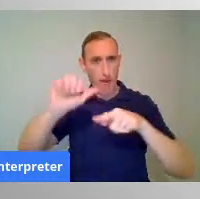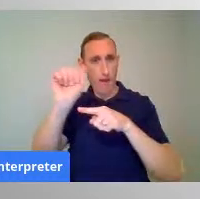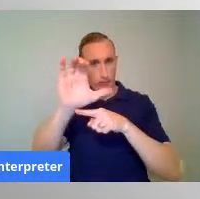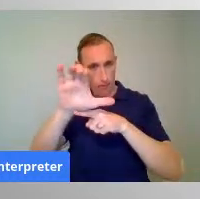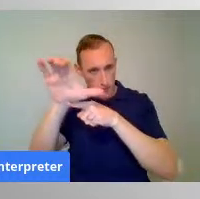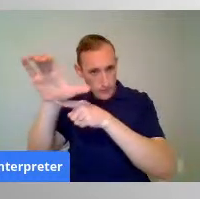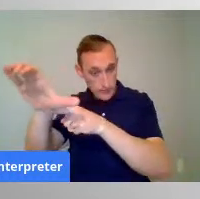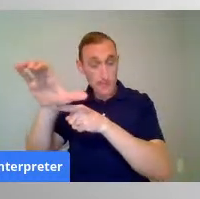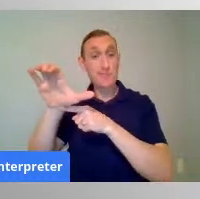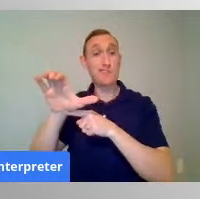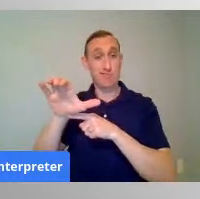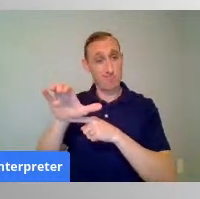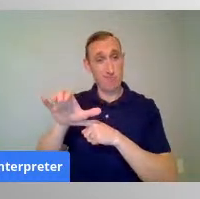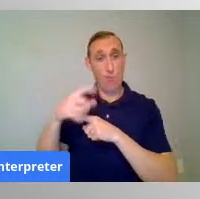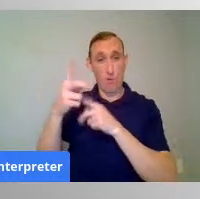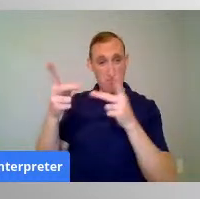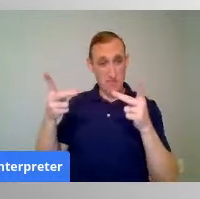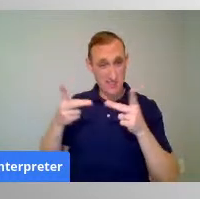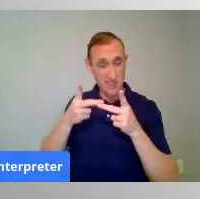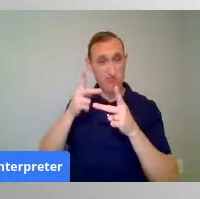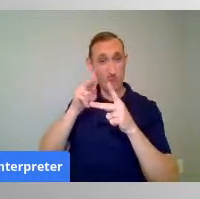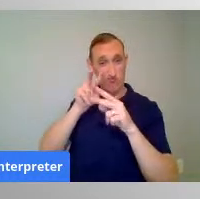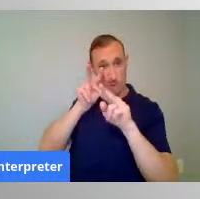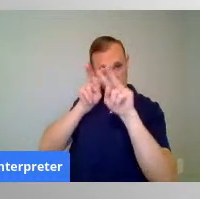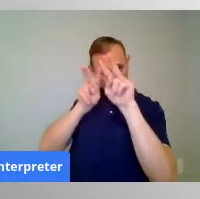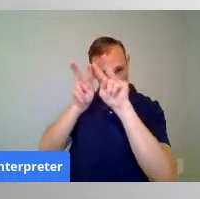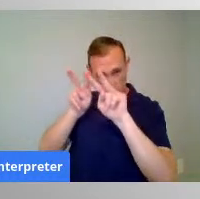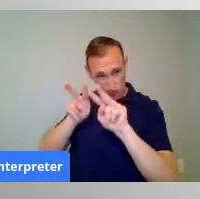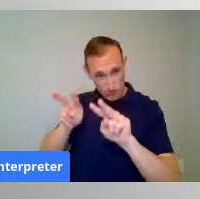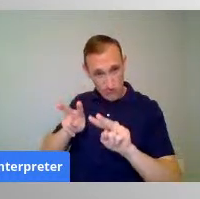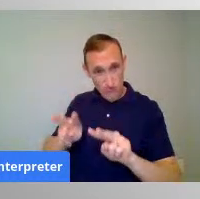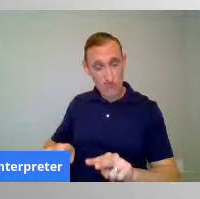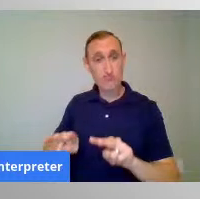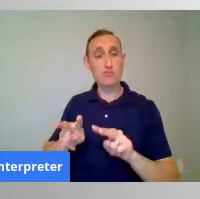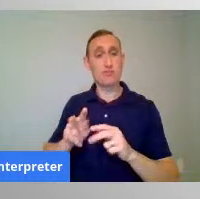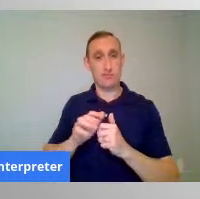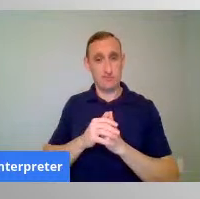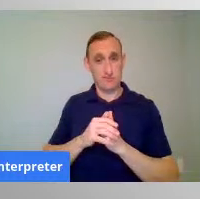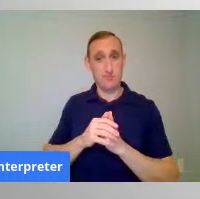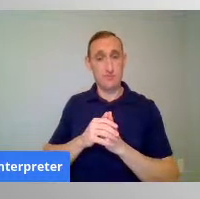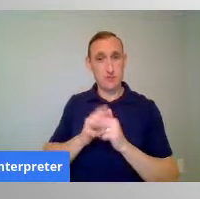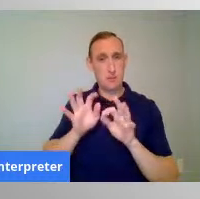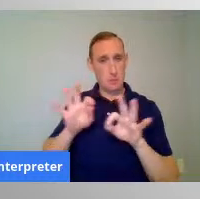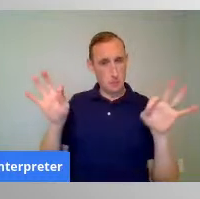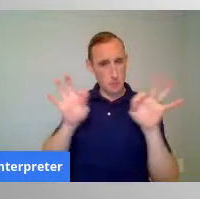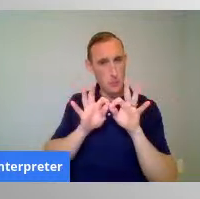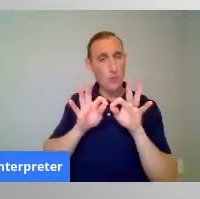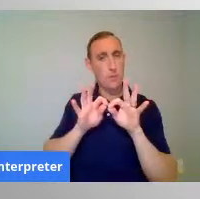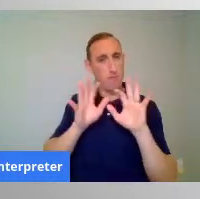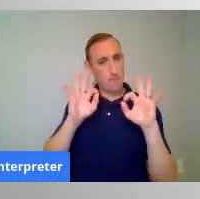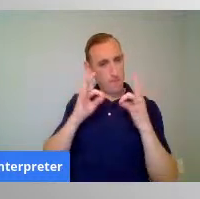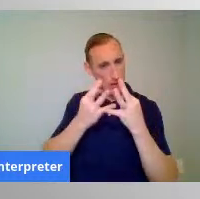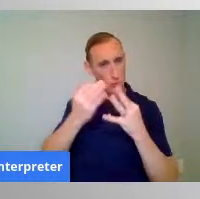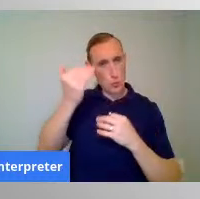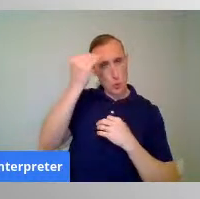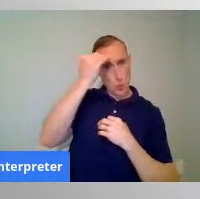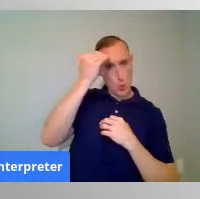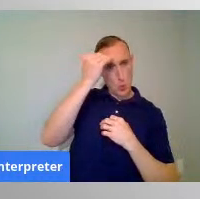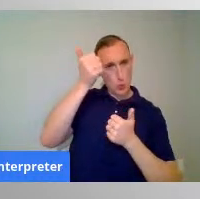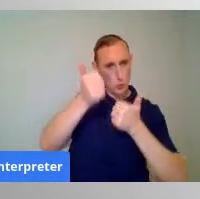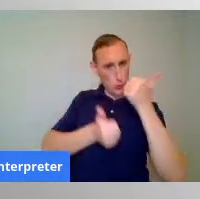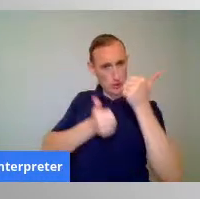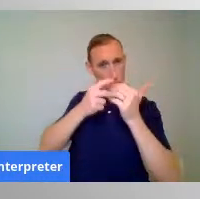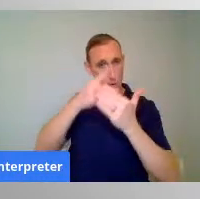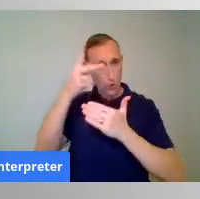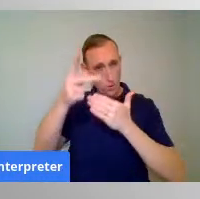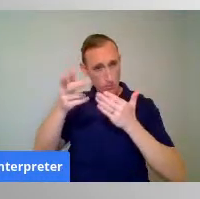to even know that these programs exist before you even try to figure out if you can, you know, over all the